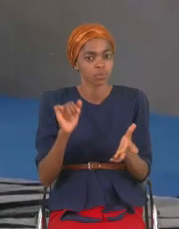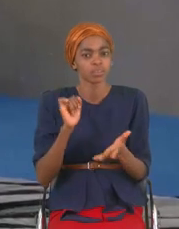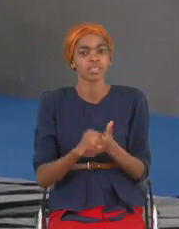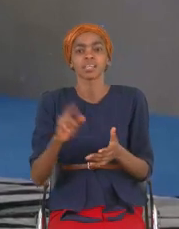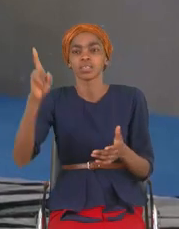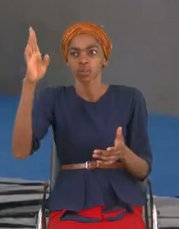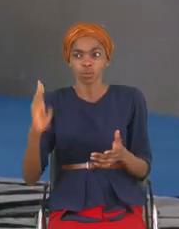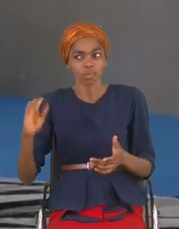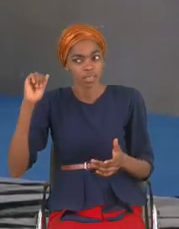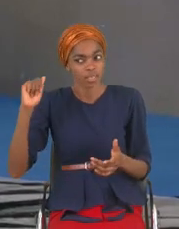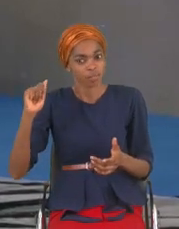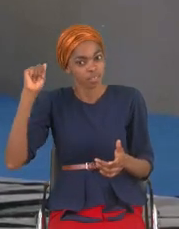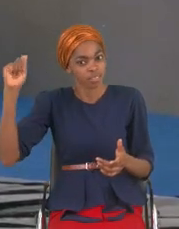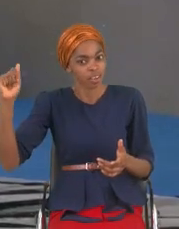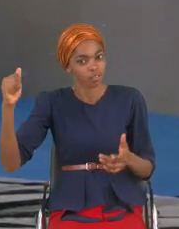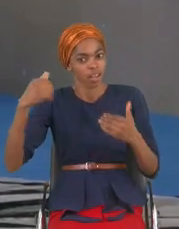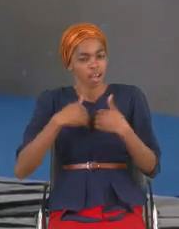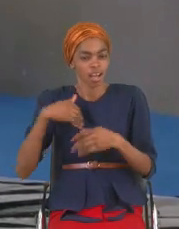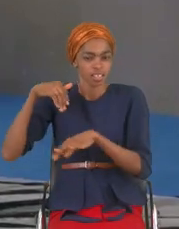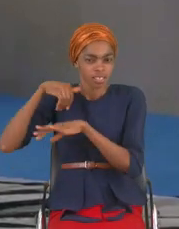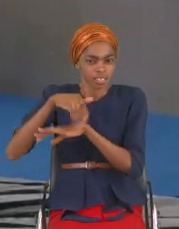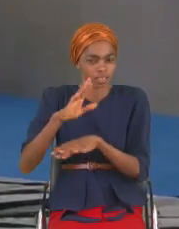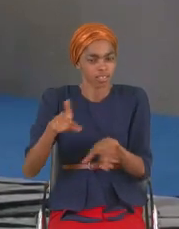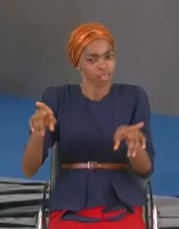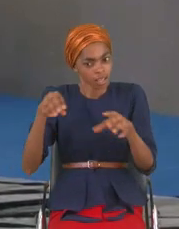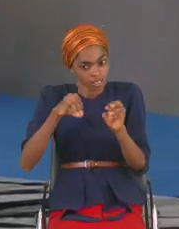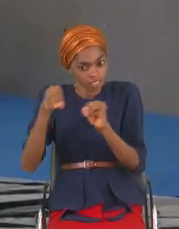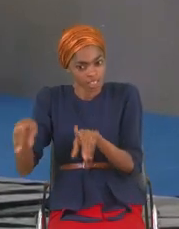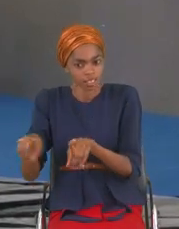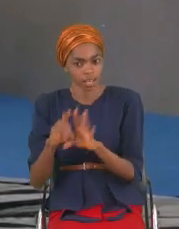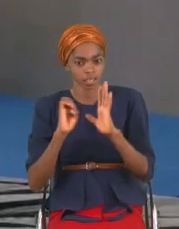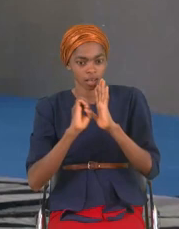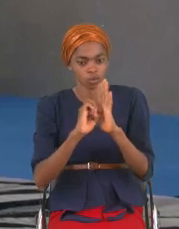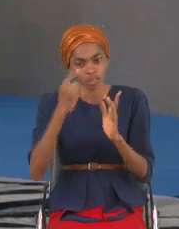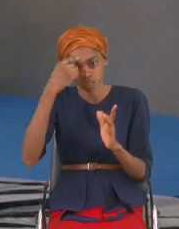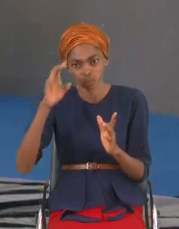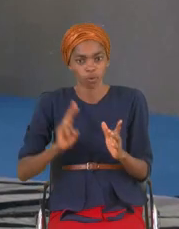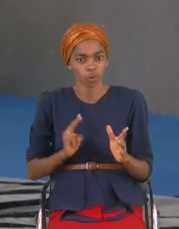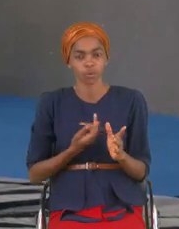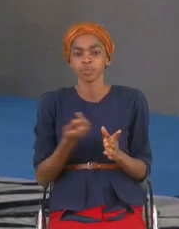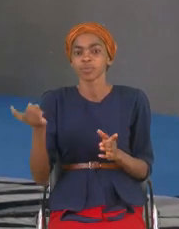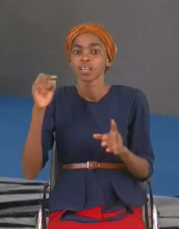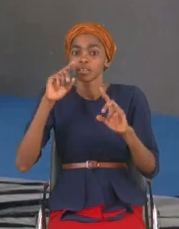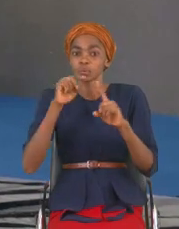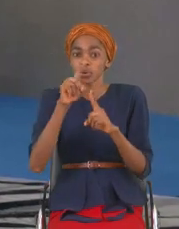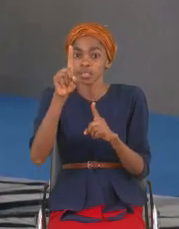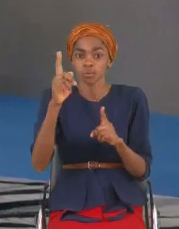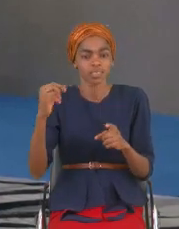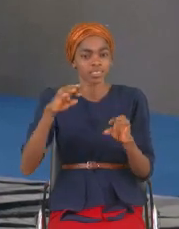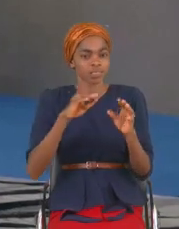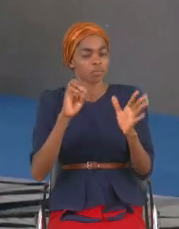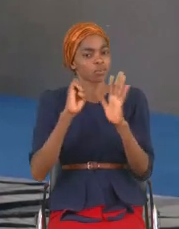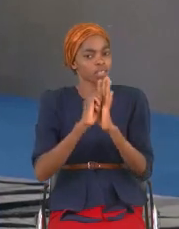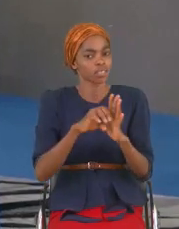God himself has set as models for us, the models for